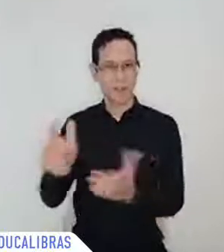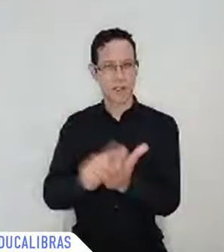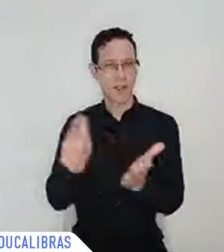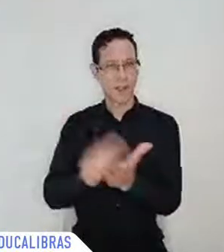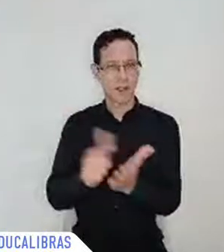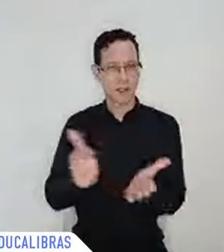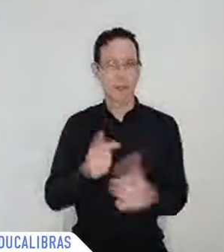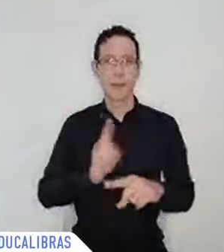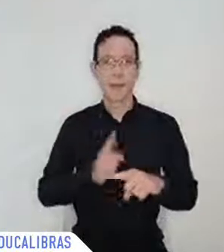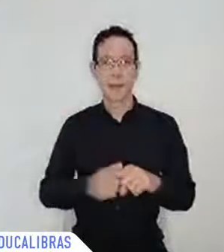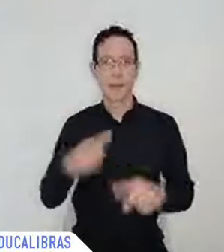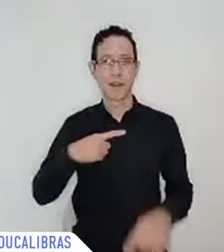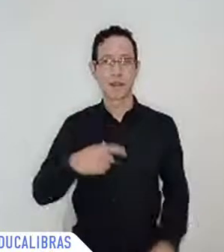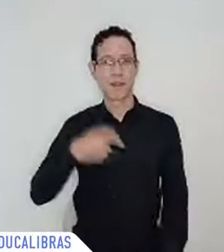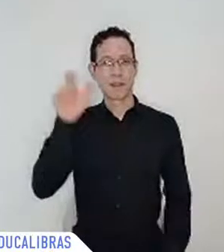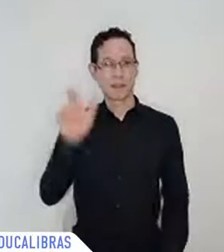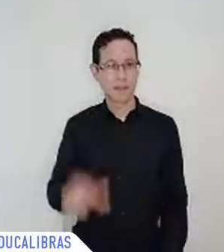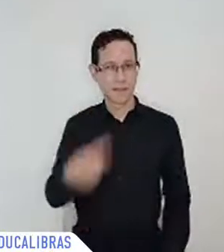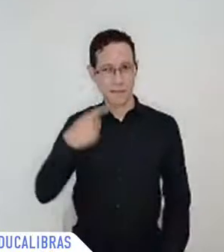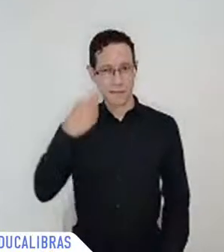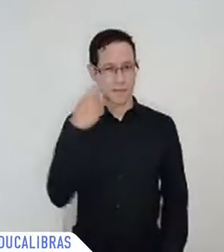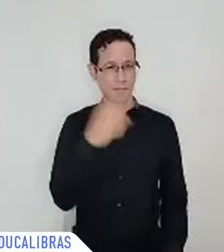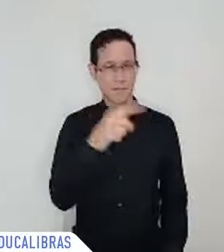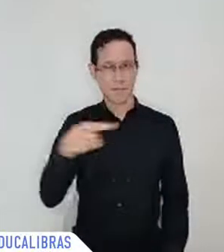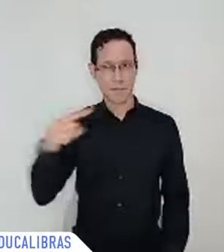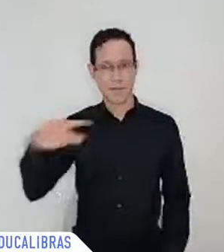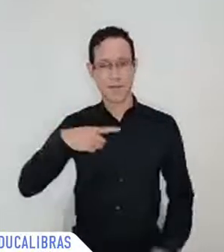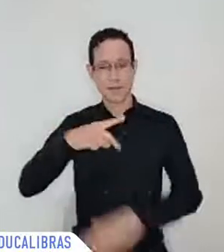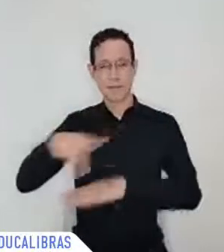online is very